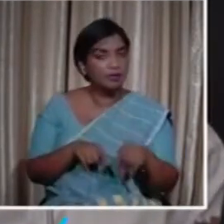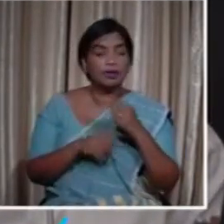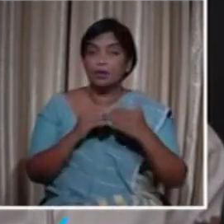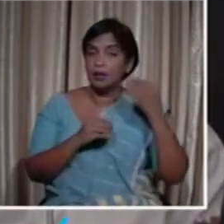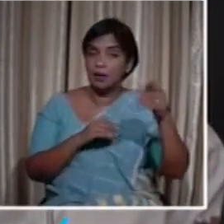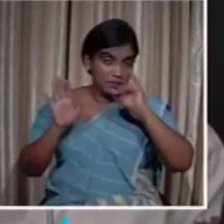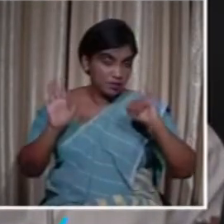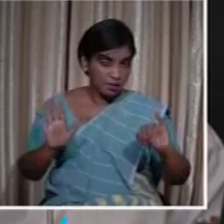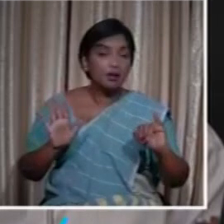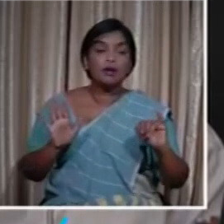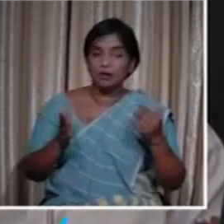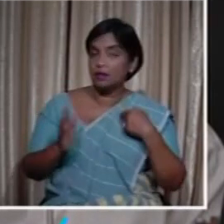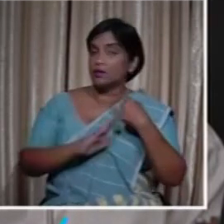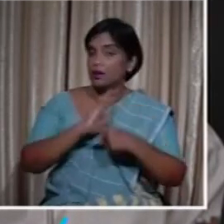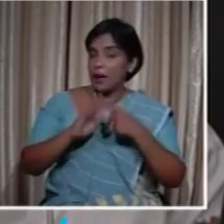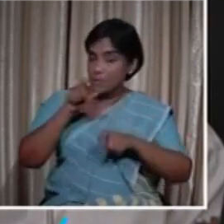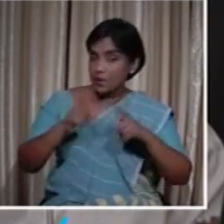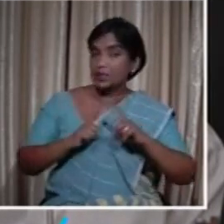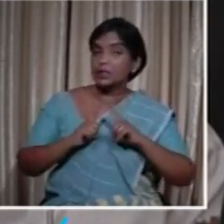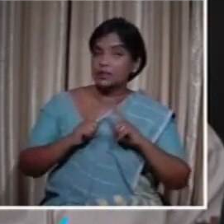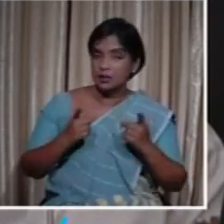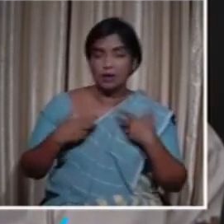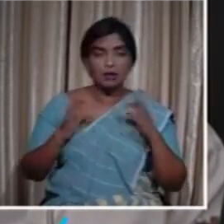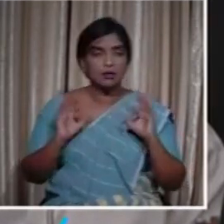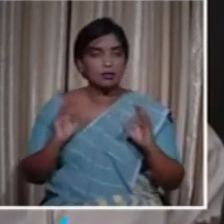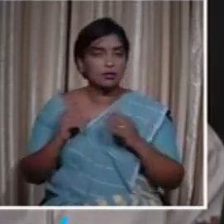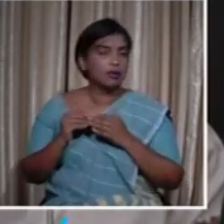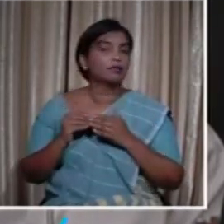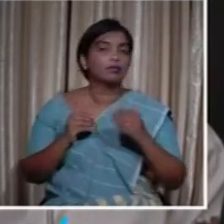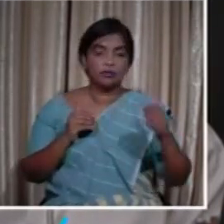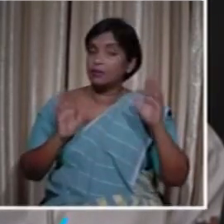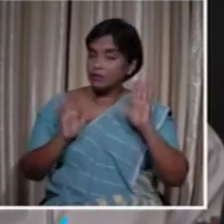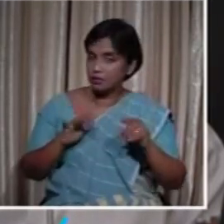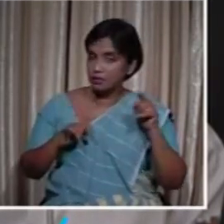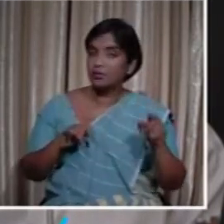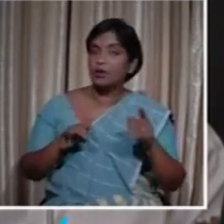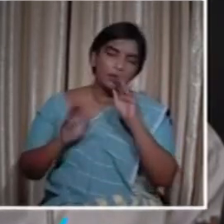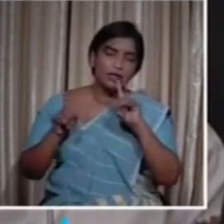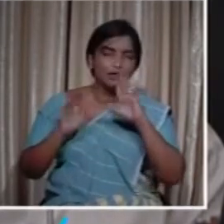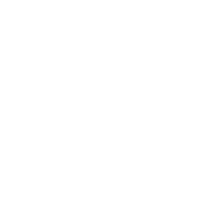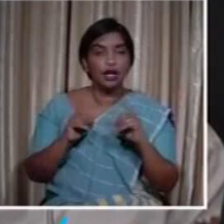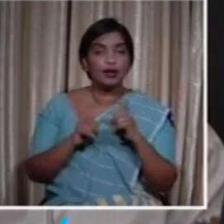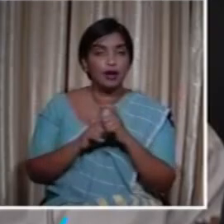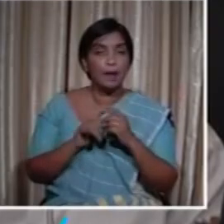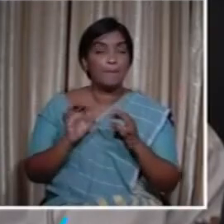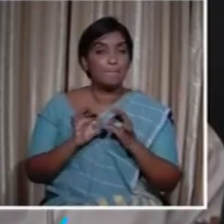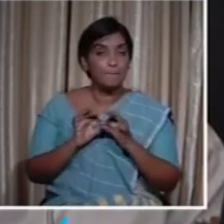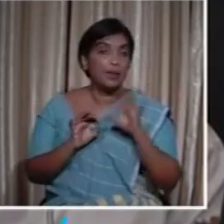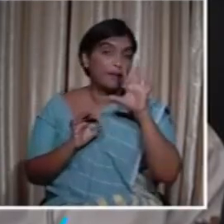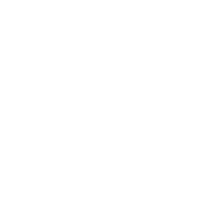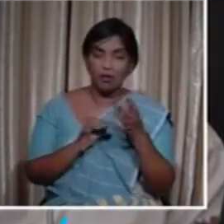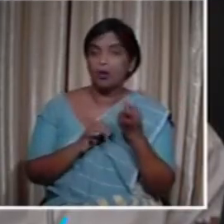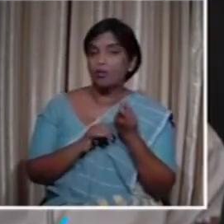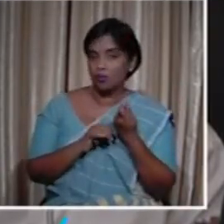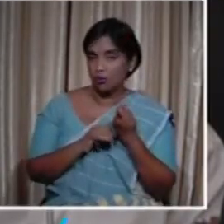Monetary Fund. The United Nations has arranged for a worldwide public appeal on the 9th of June. They are seeking support to provide humanitarian assistance